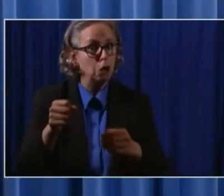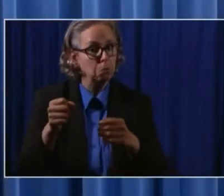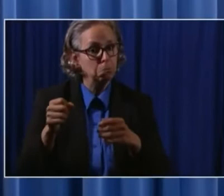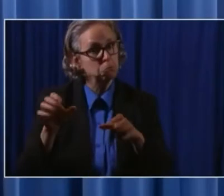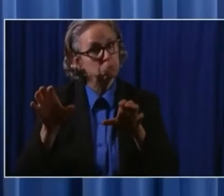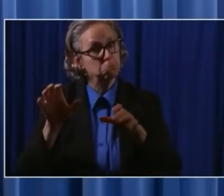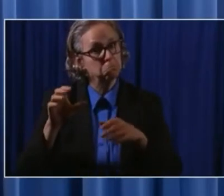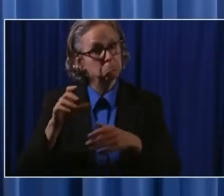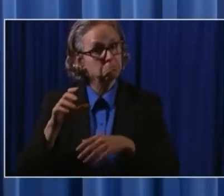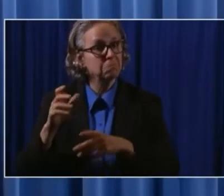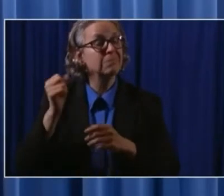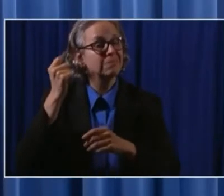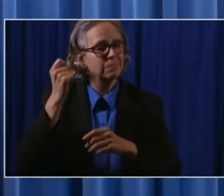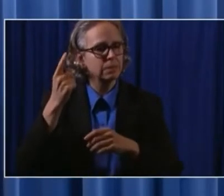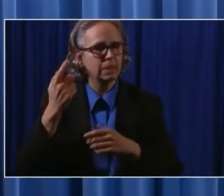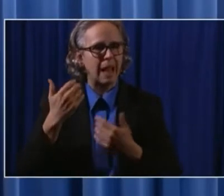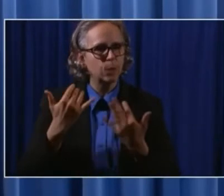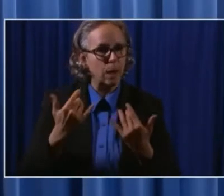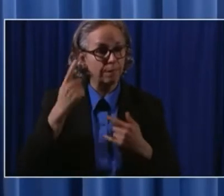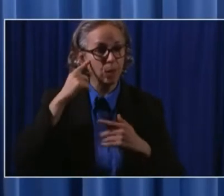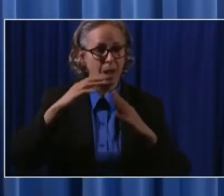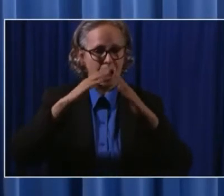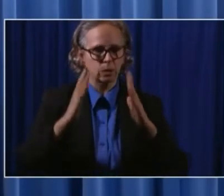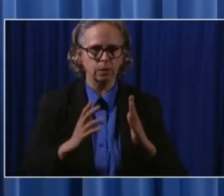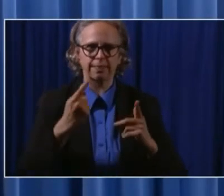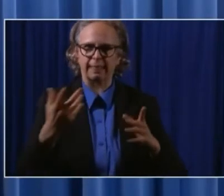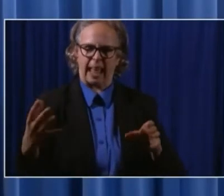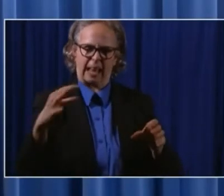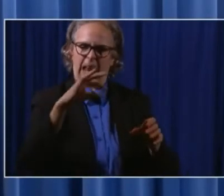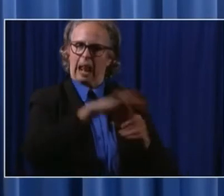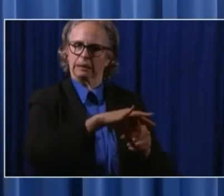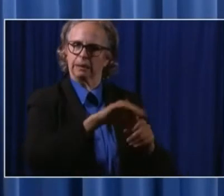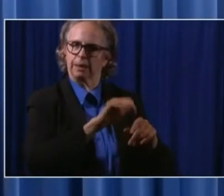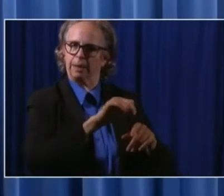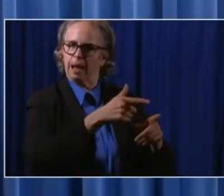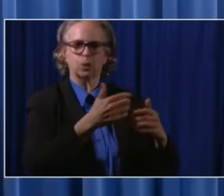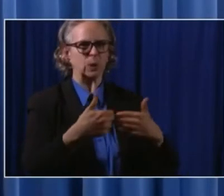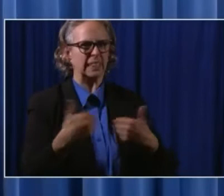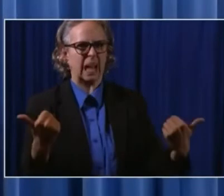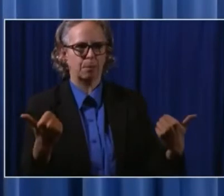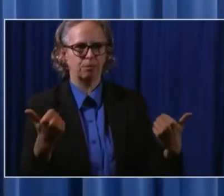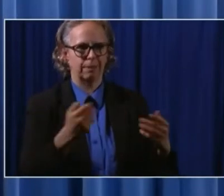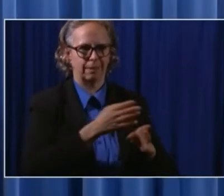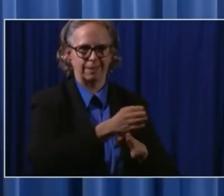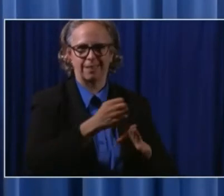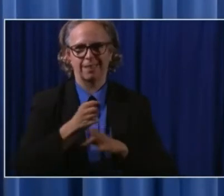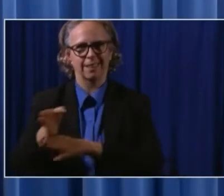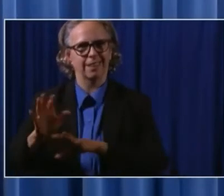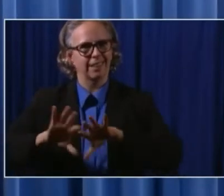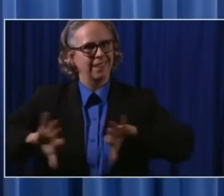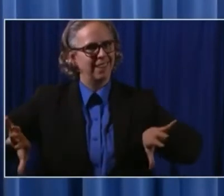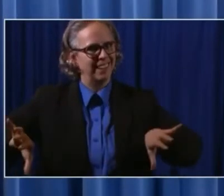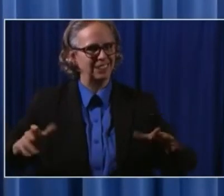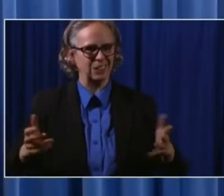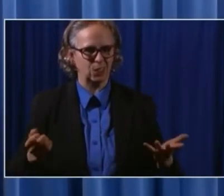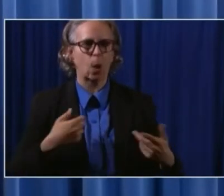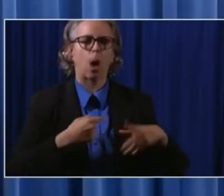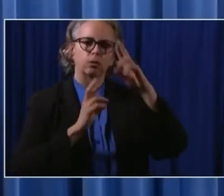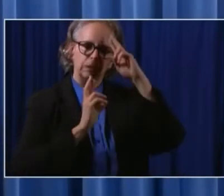They're a separate branch of government, the legislature is. I think there has to be some due respect and to allow them to deal with the